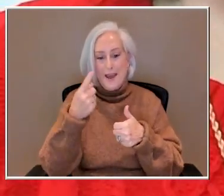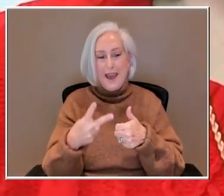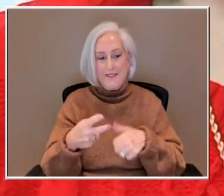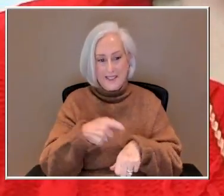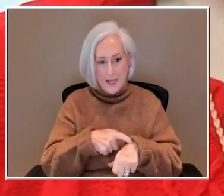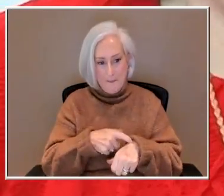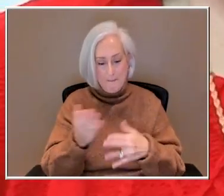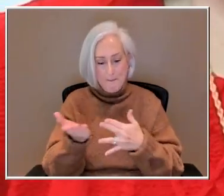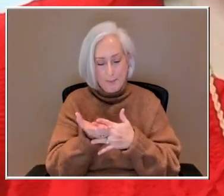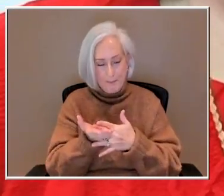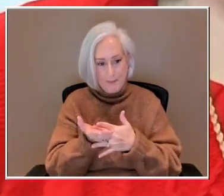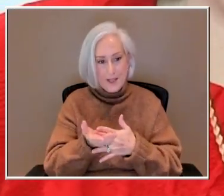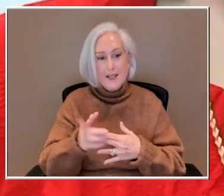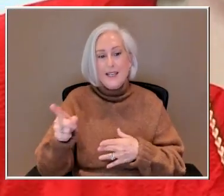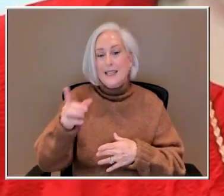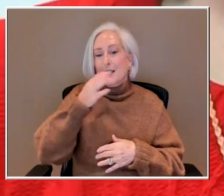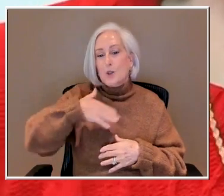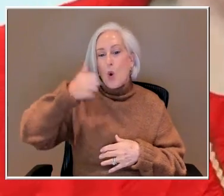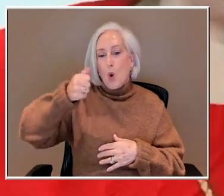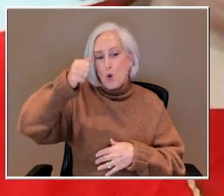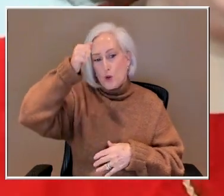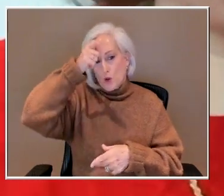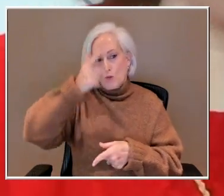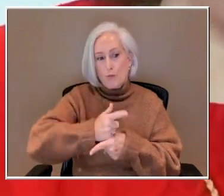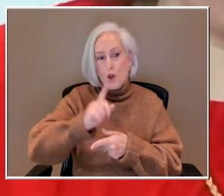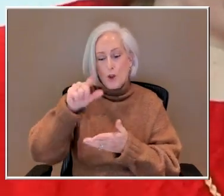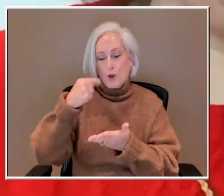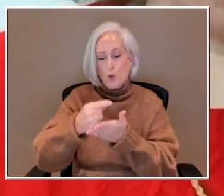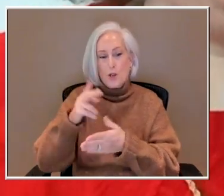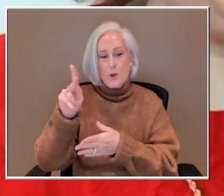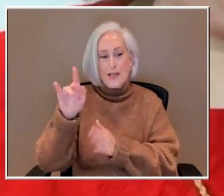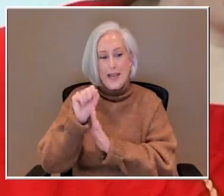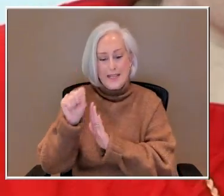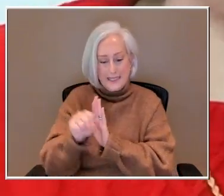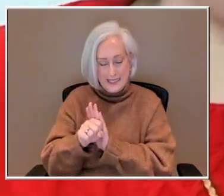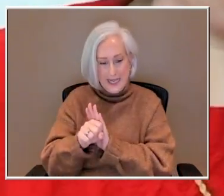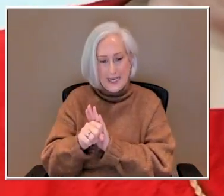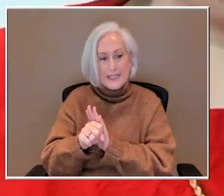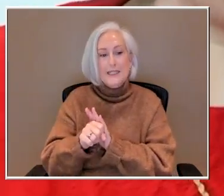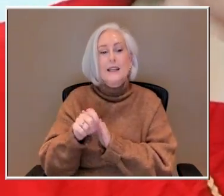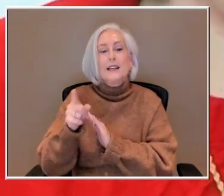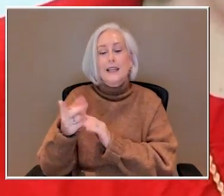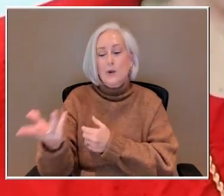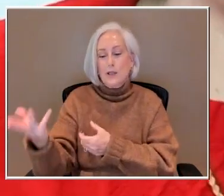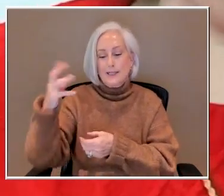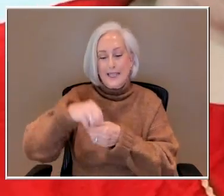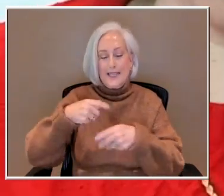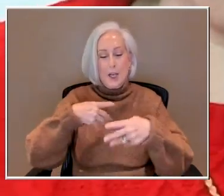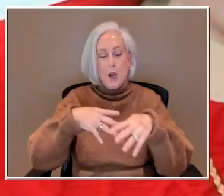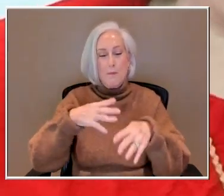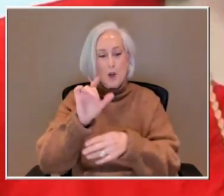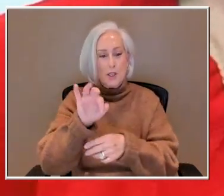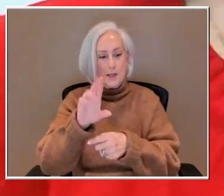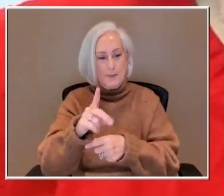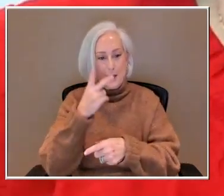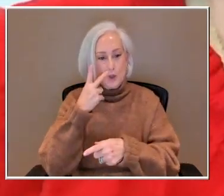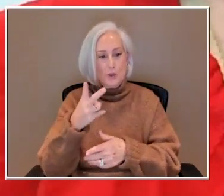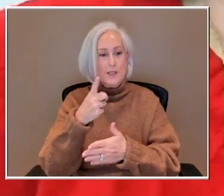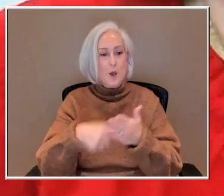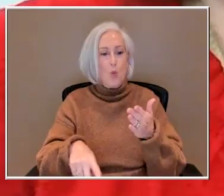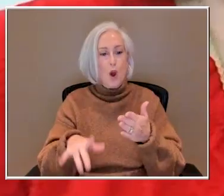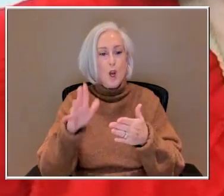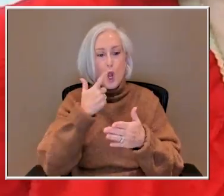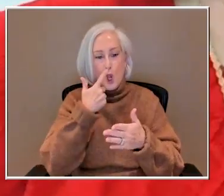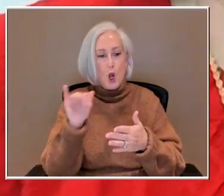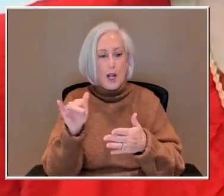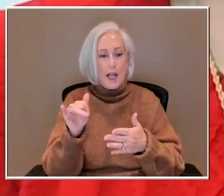had the benefit of his older brother, who is also graduated now from K-State, being in the marching band and seeing firsthand what that will entail.